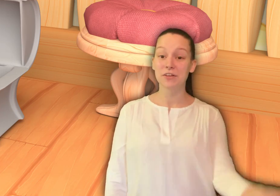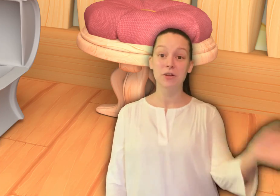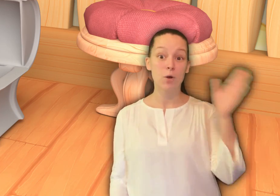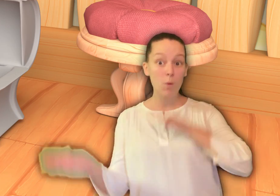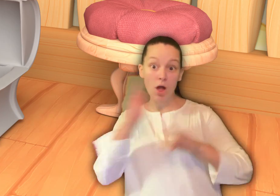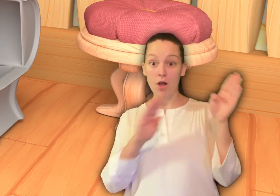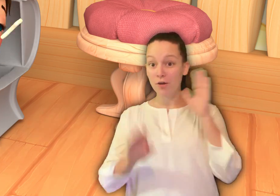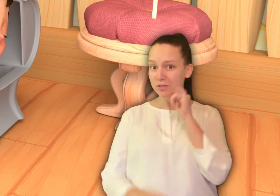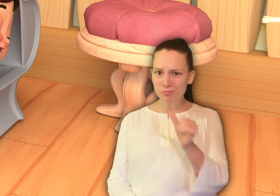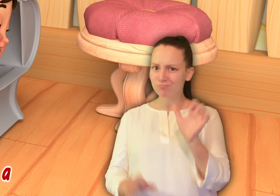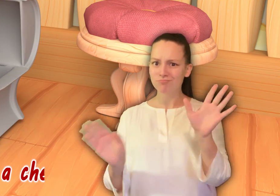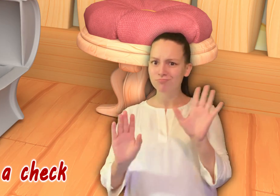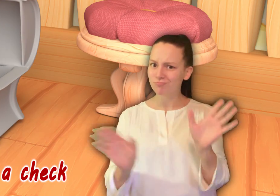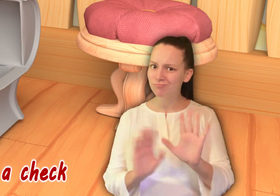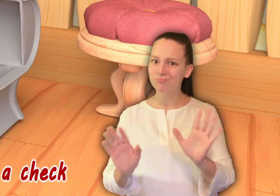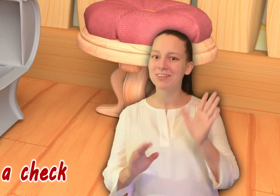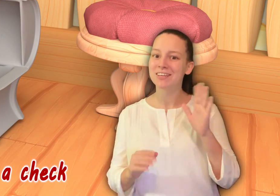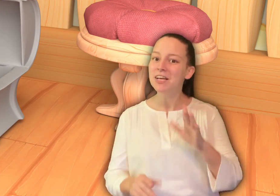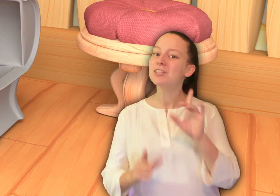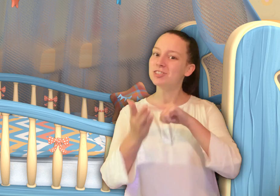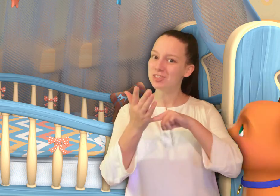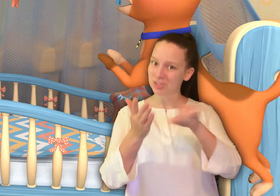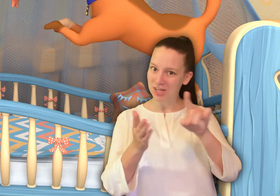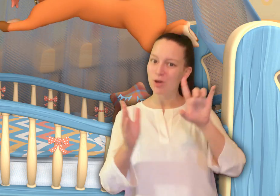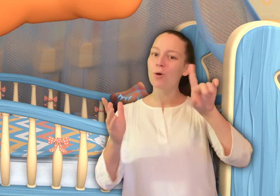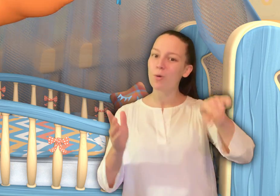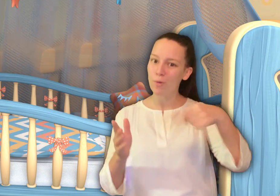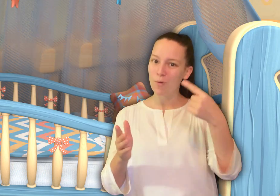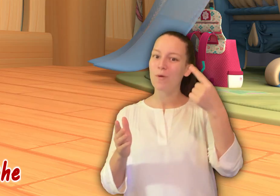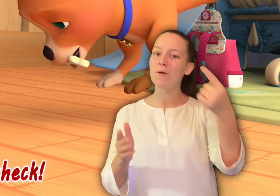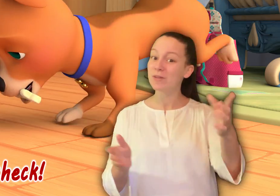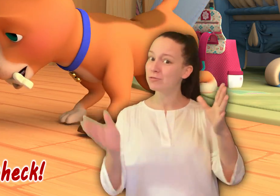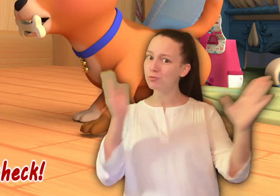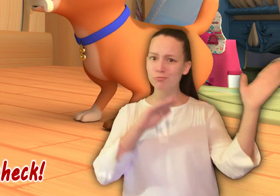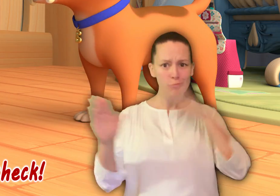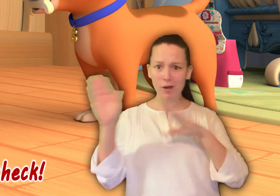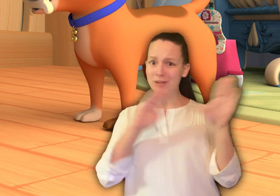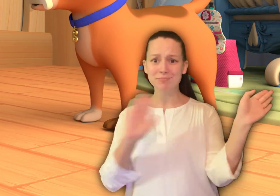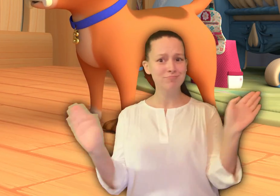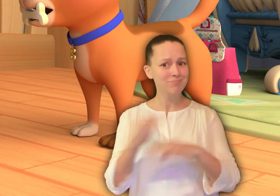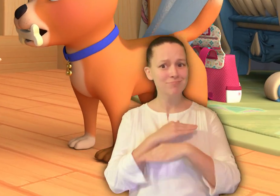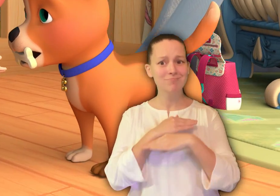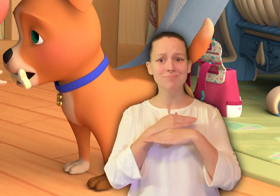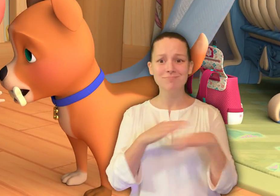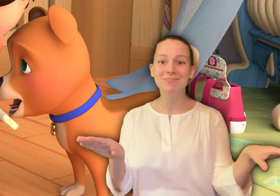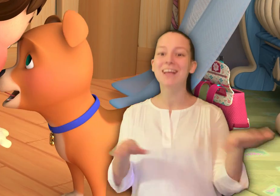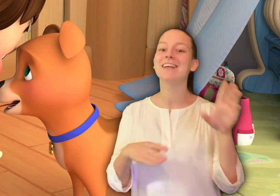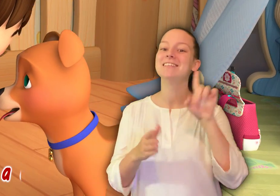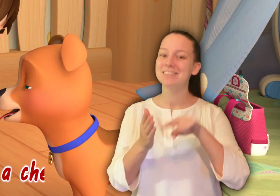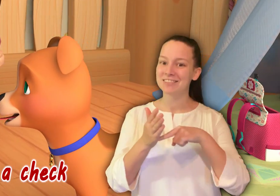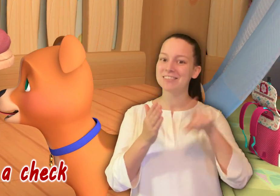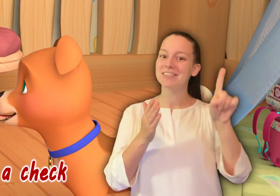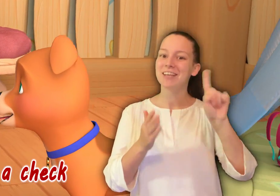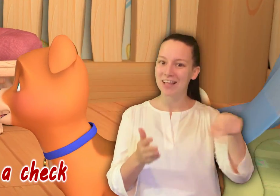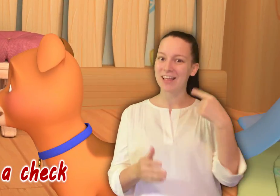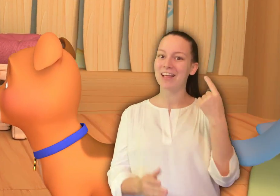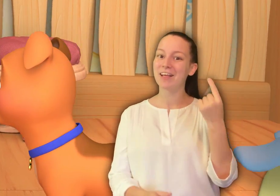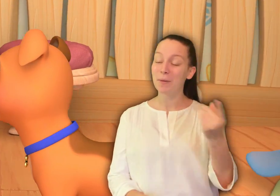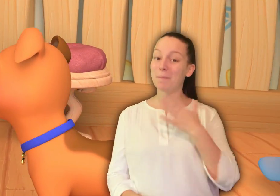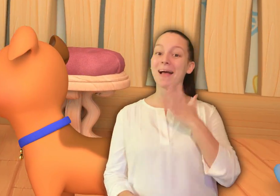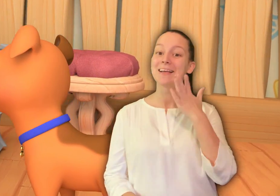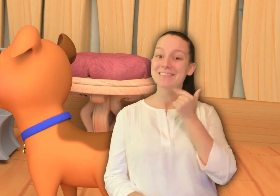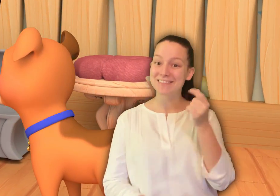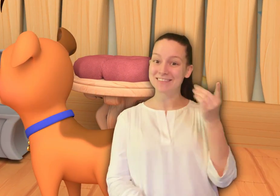puppy don't you worry it's just a check just a check just a check don't you worry it's just a